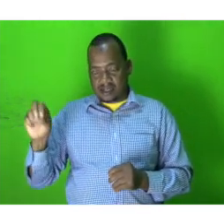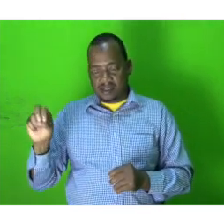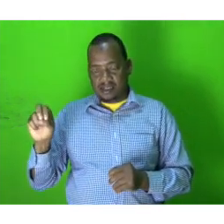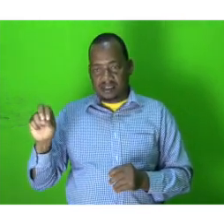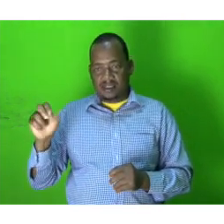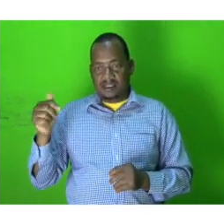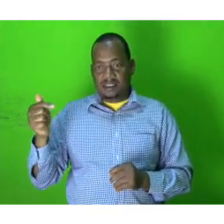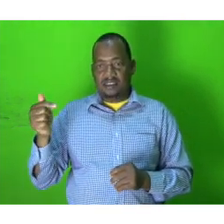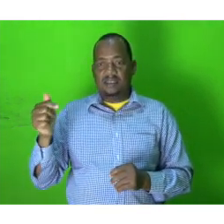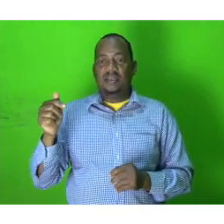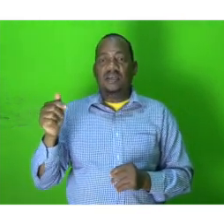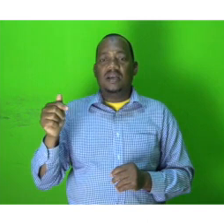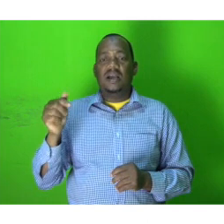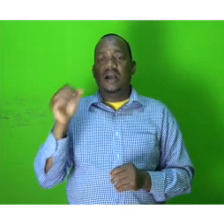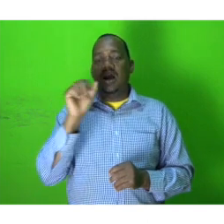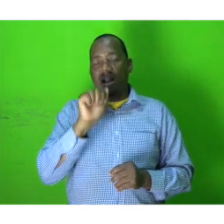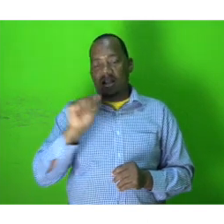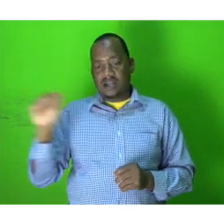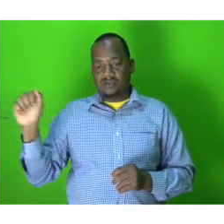And